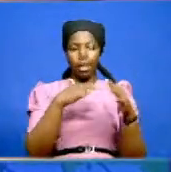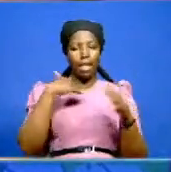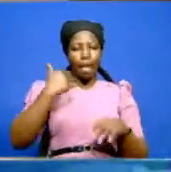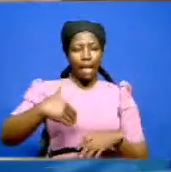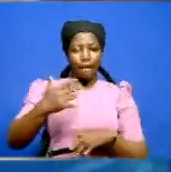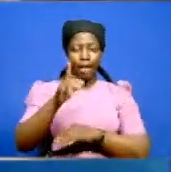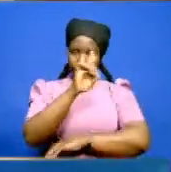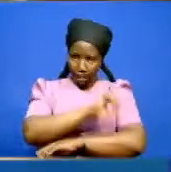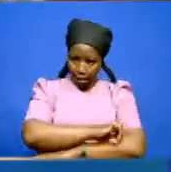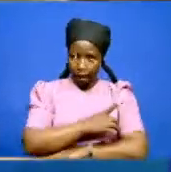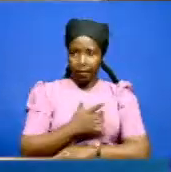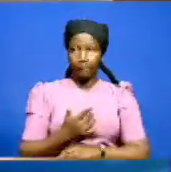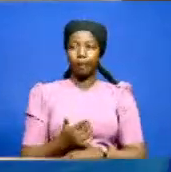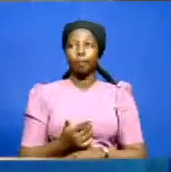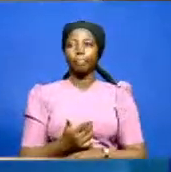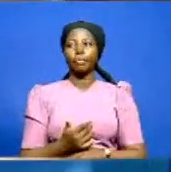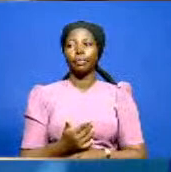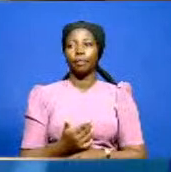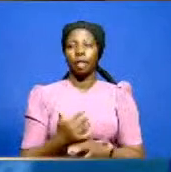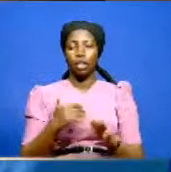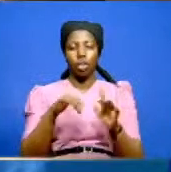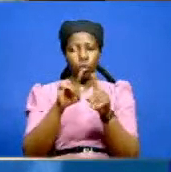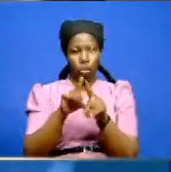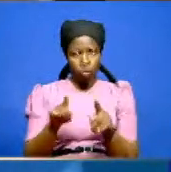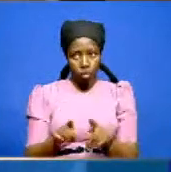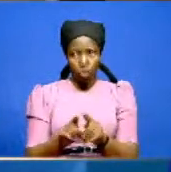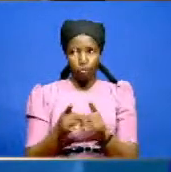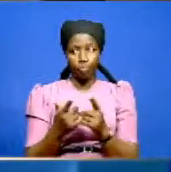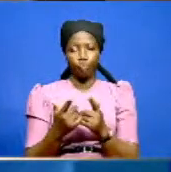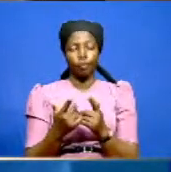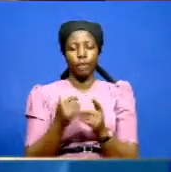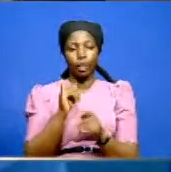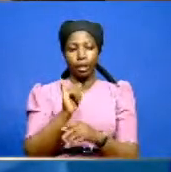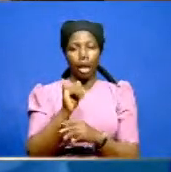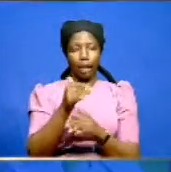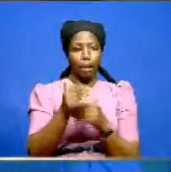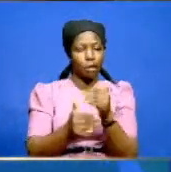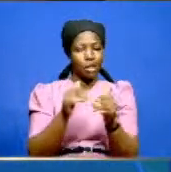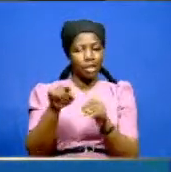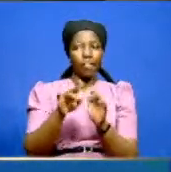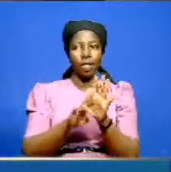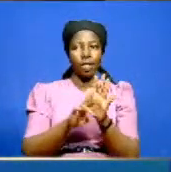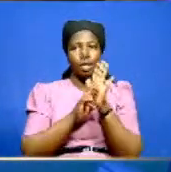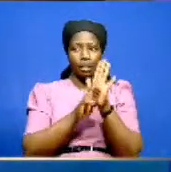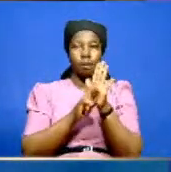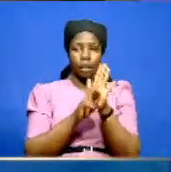day. And of course, in that process, he represents